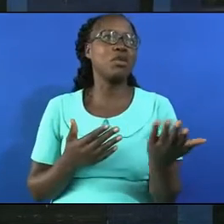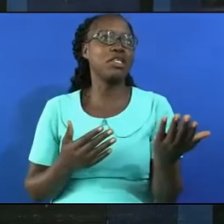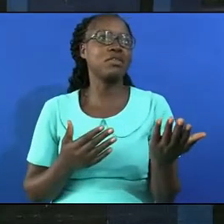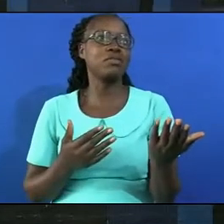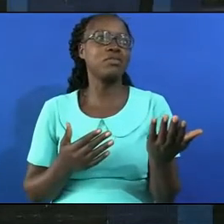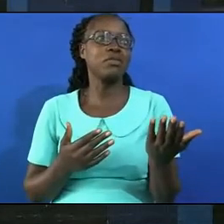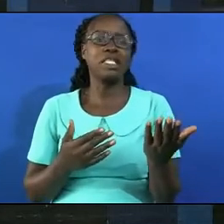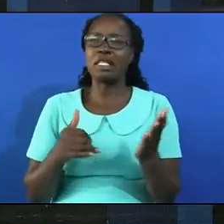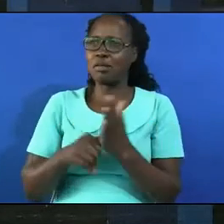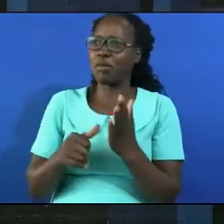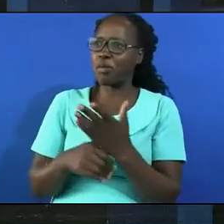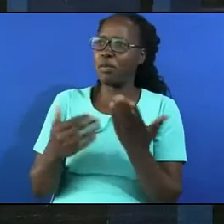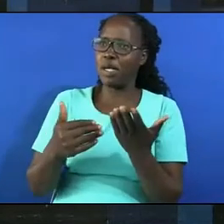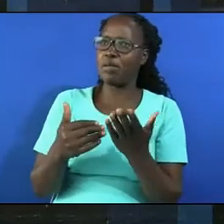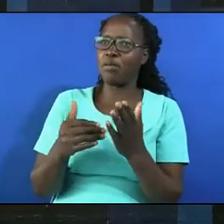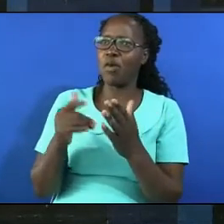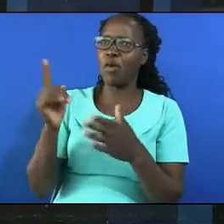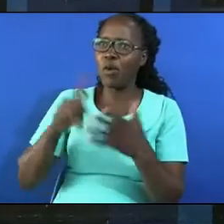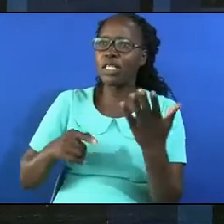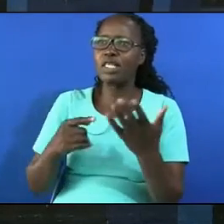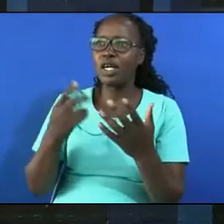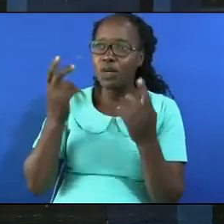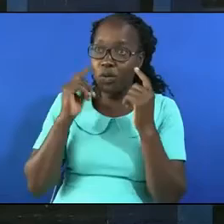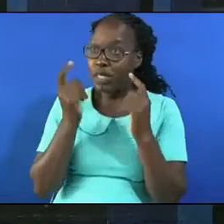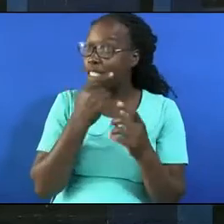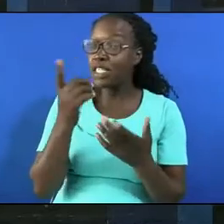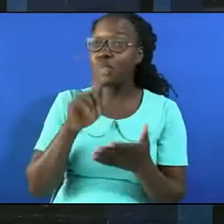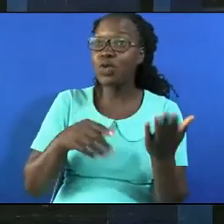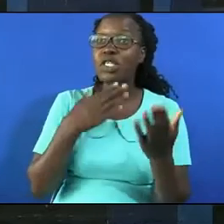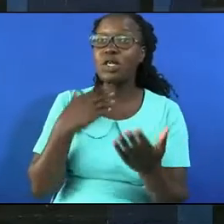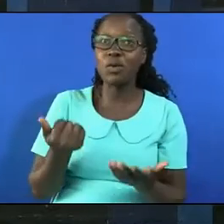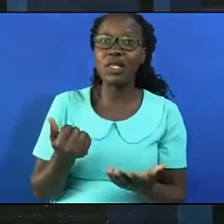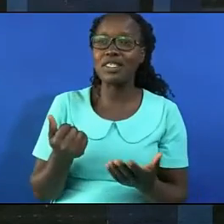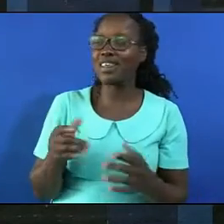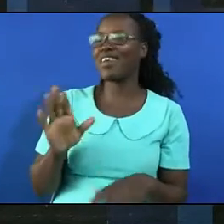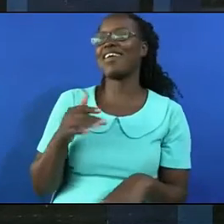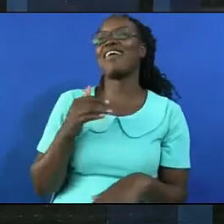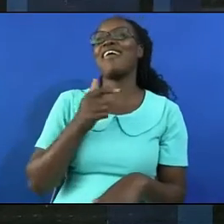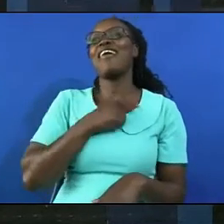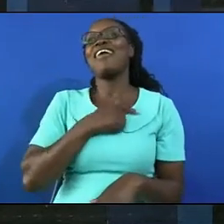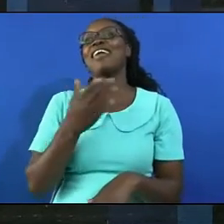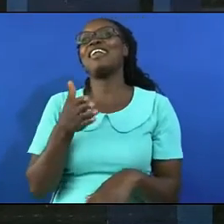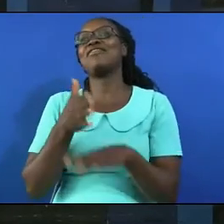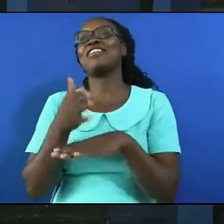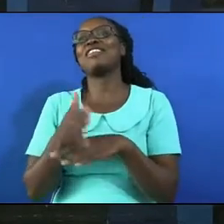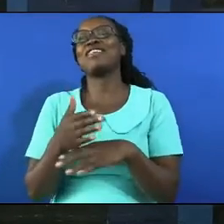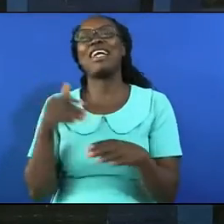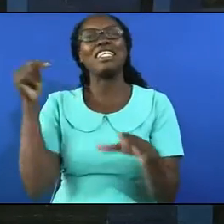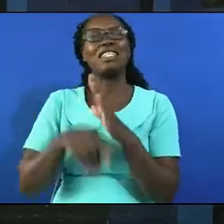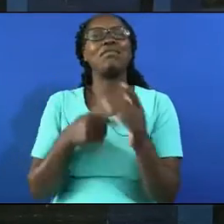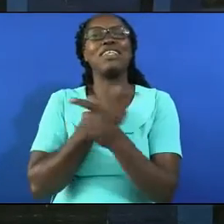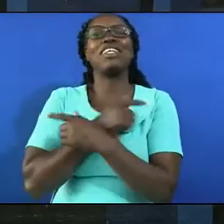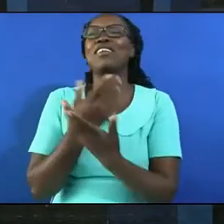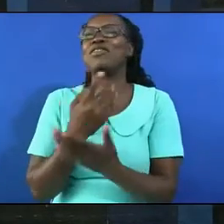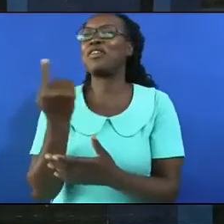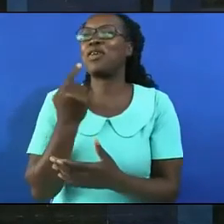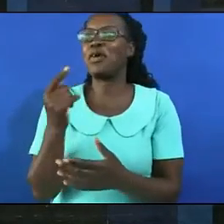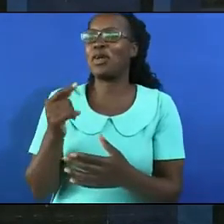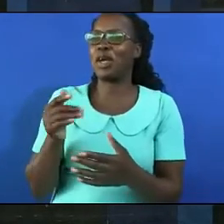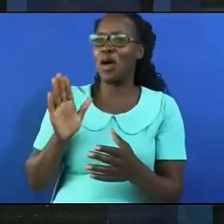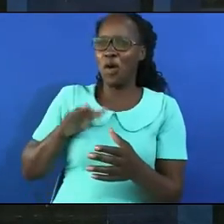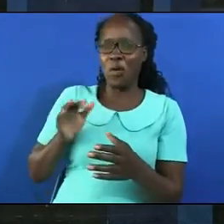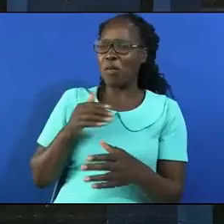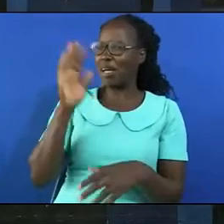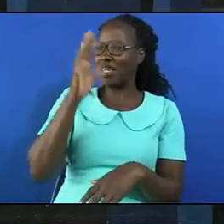Because his problem was when he sees, he wants. I love you. I thoroughly love you. You are the only one. I've never